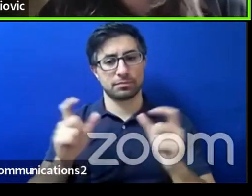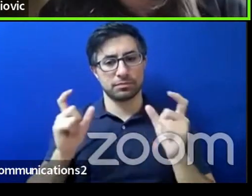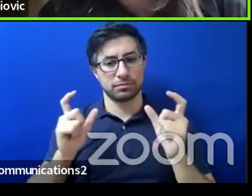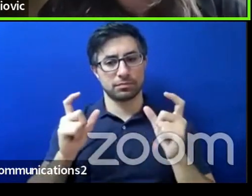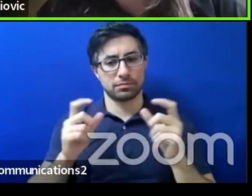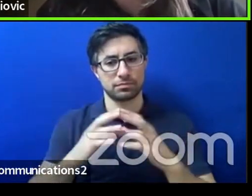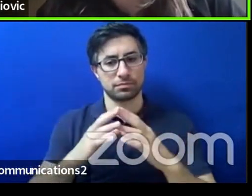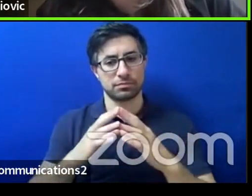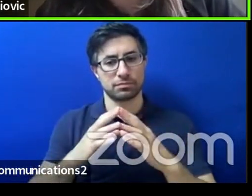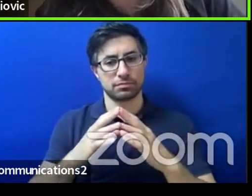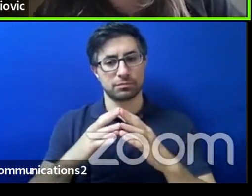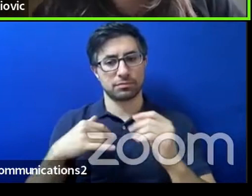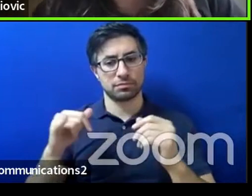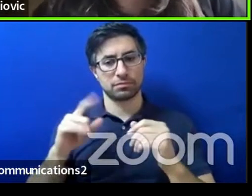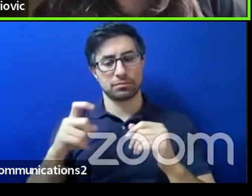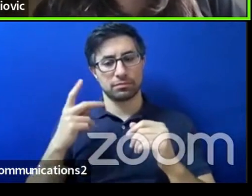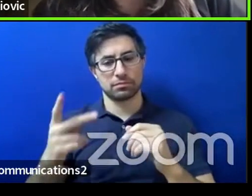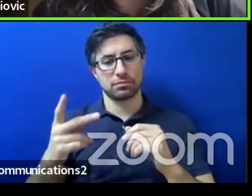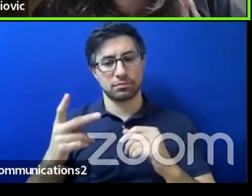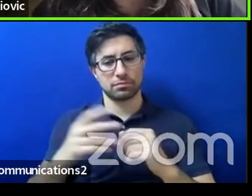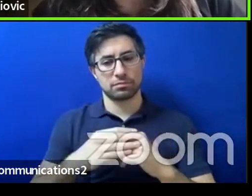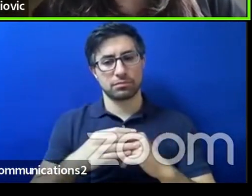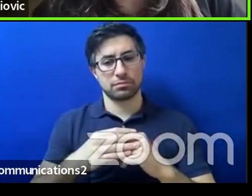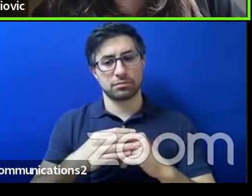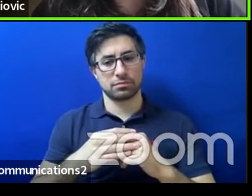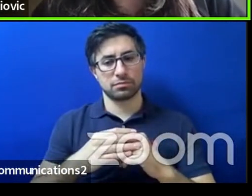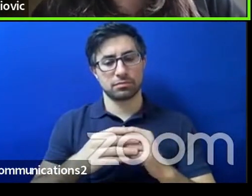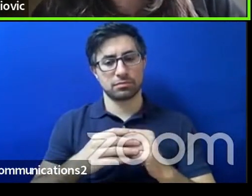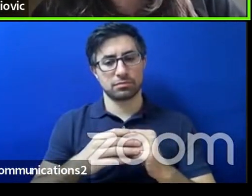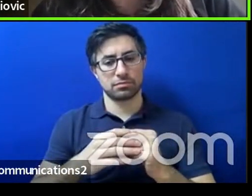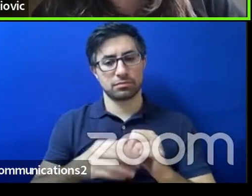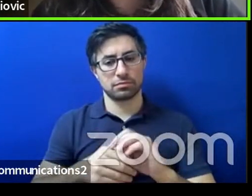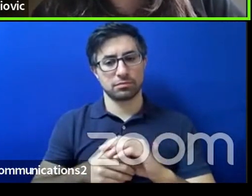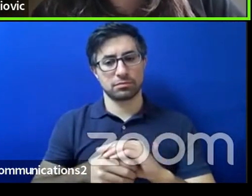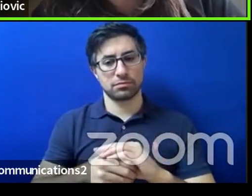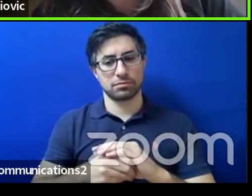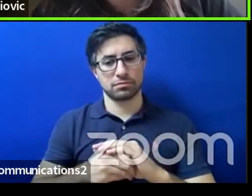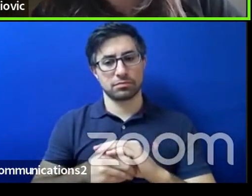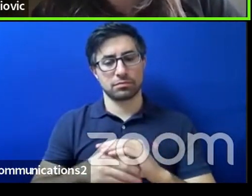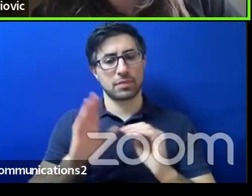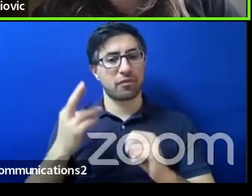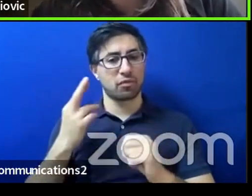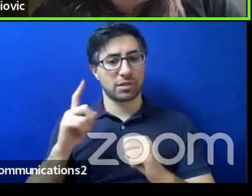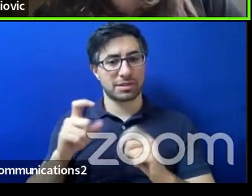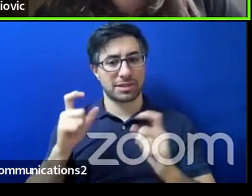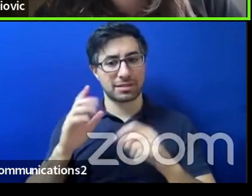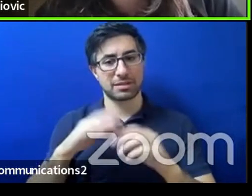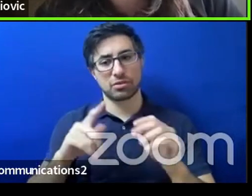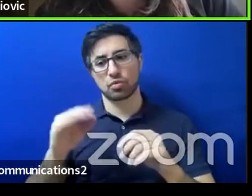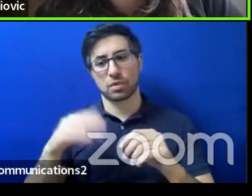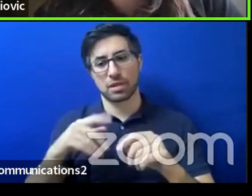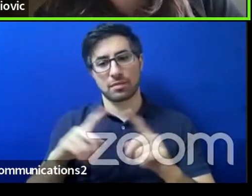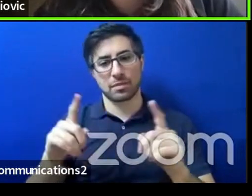glasses, because I too need them to see. I never really realized I needed glasses until it was a little bit too late, but it's a